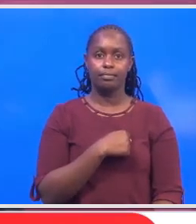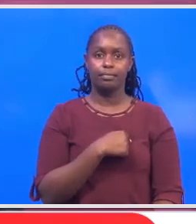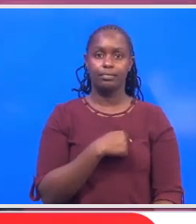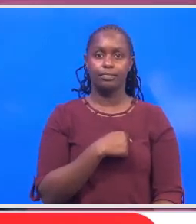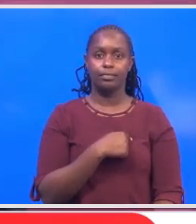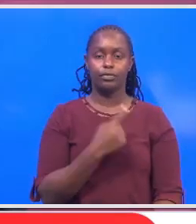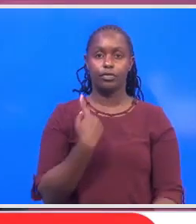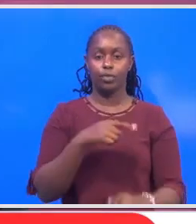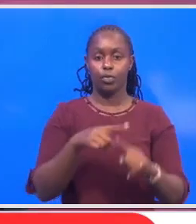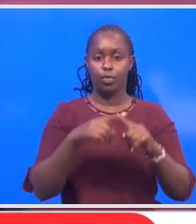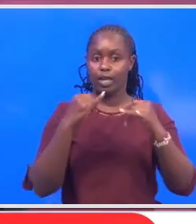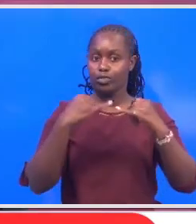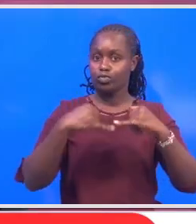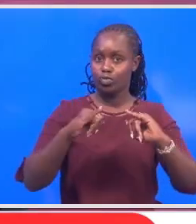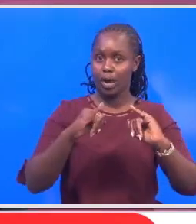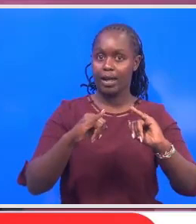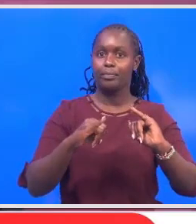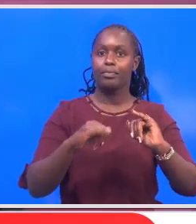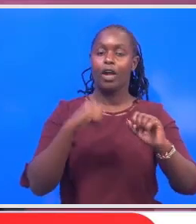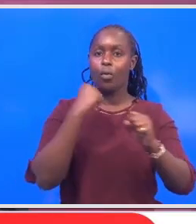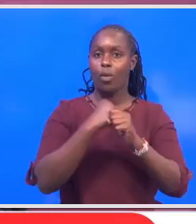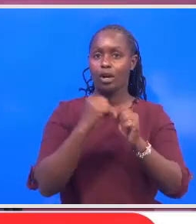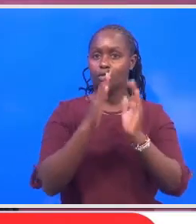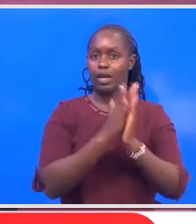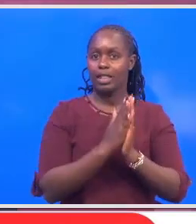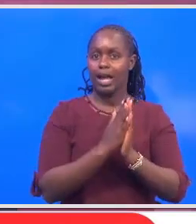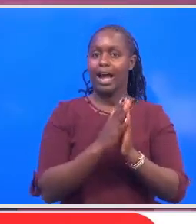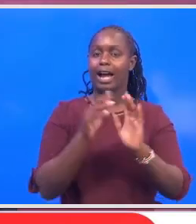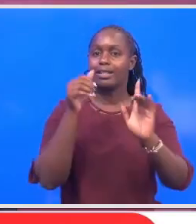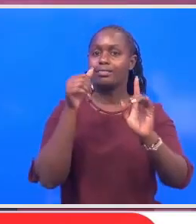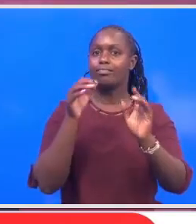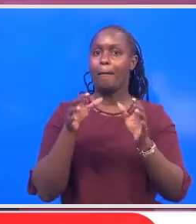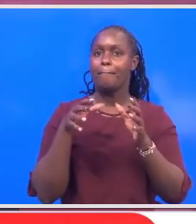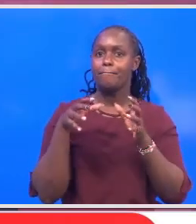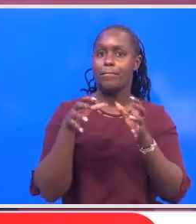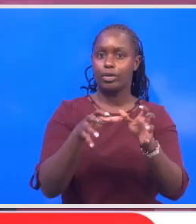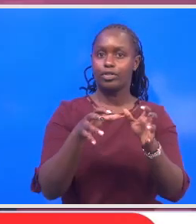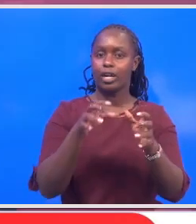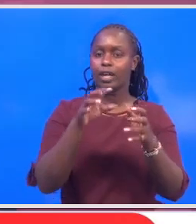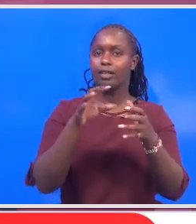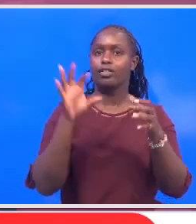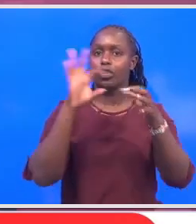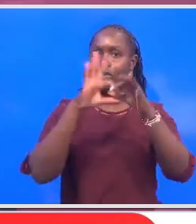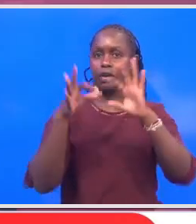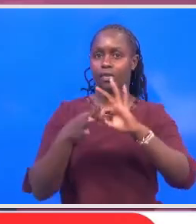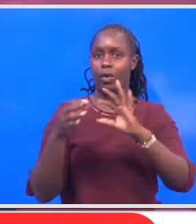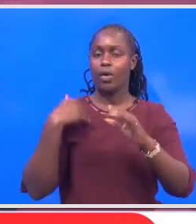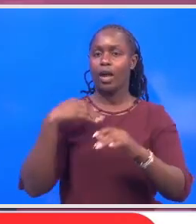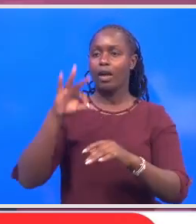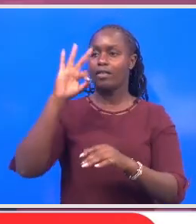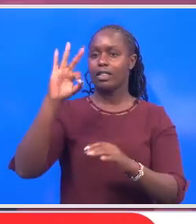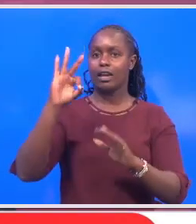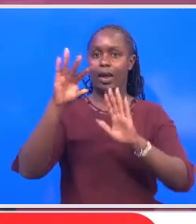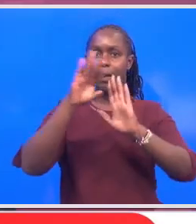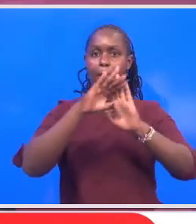unclog that and push the connectivity. We have three main programs that are coming up